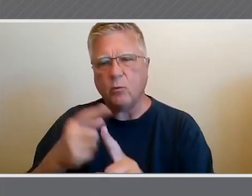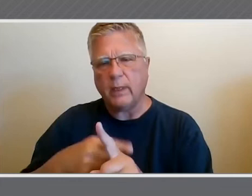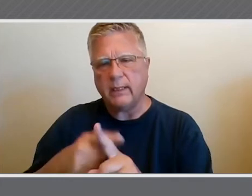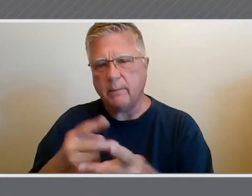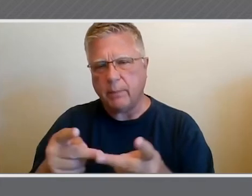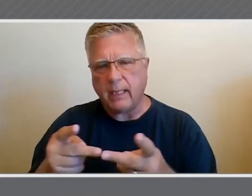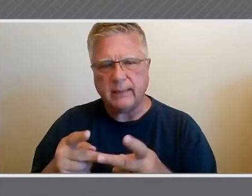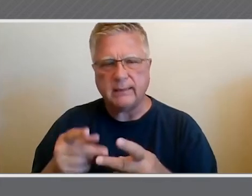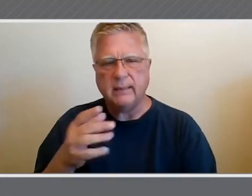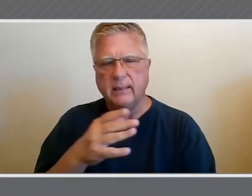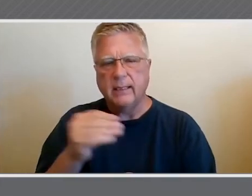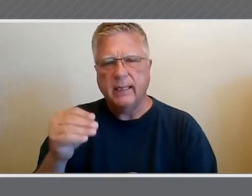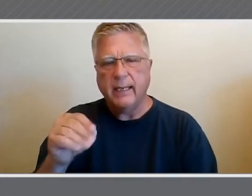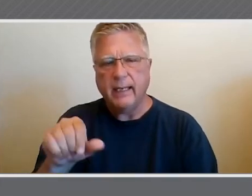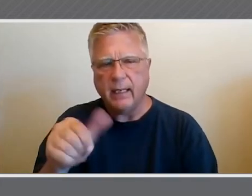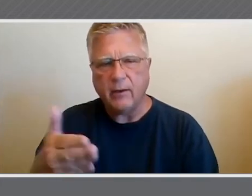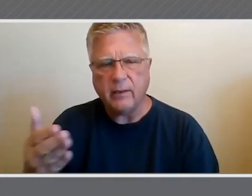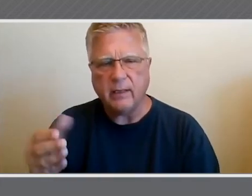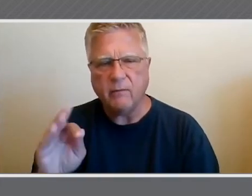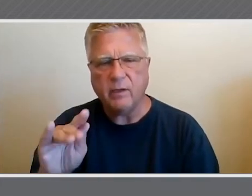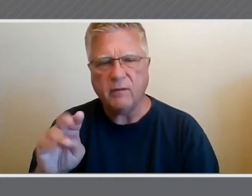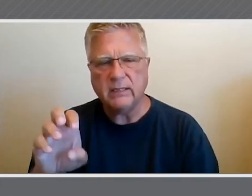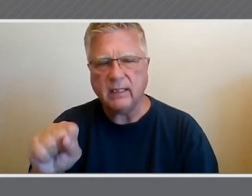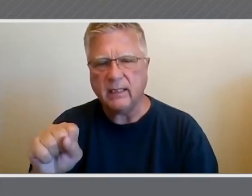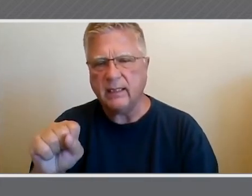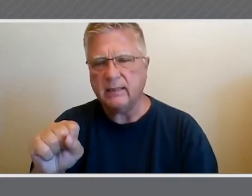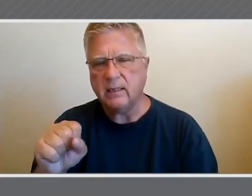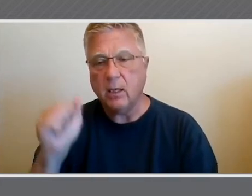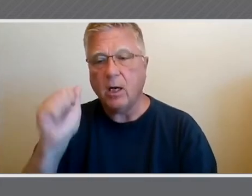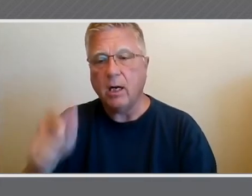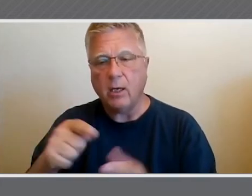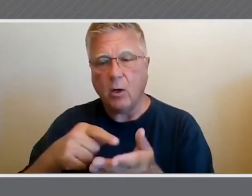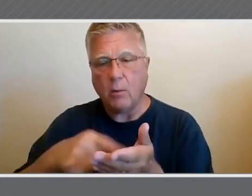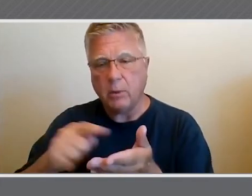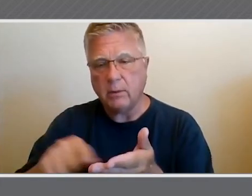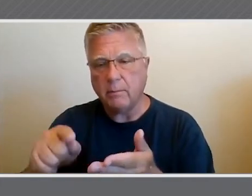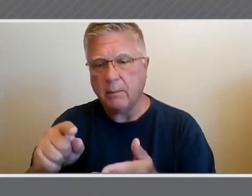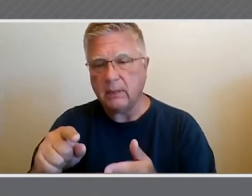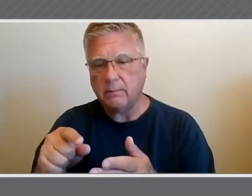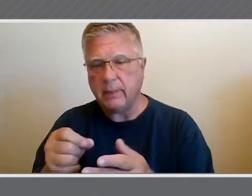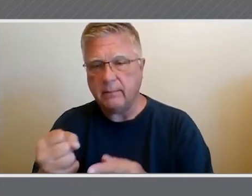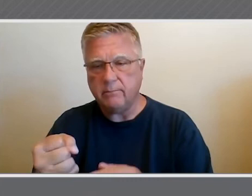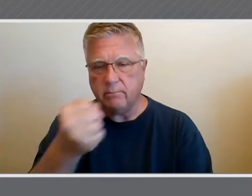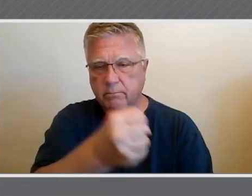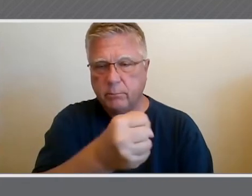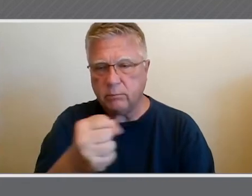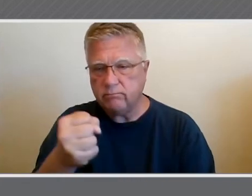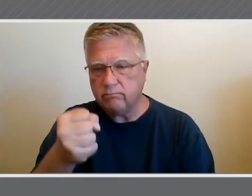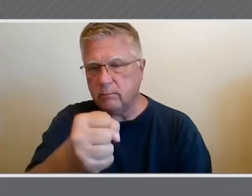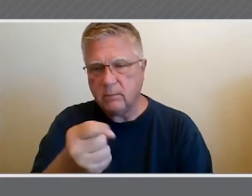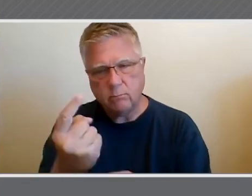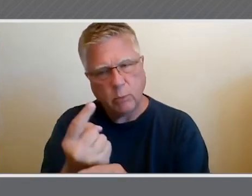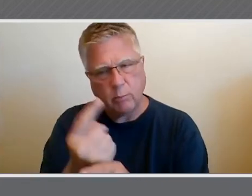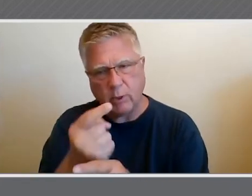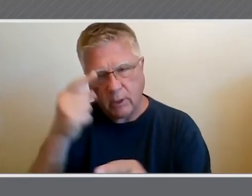facilities. So one thing to note, all purchases must be sourced appropriately according to city